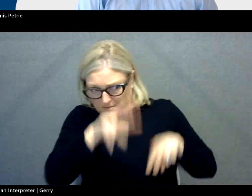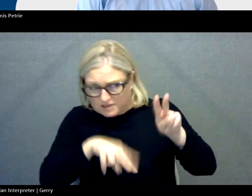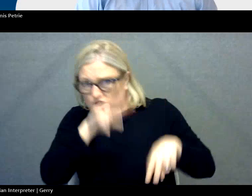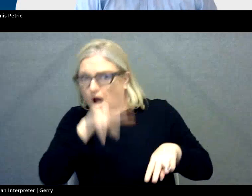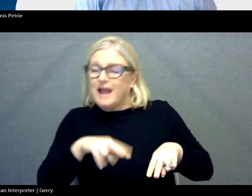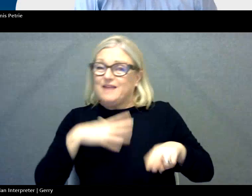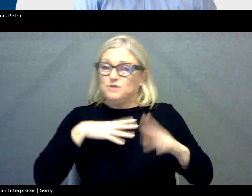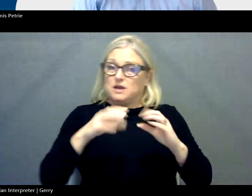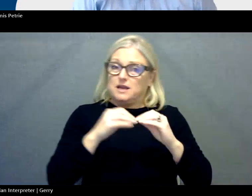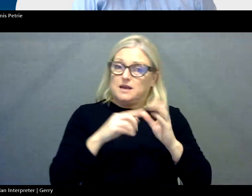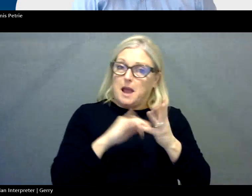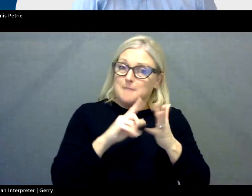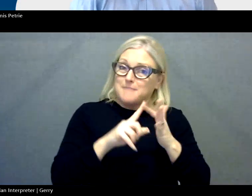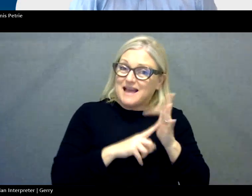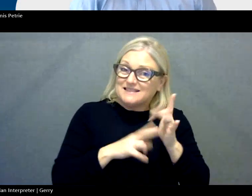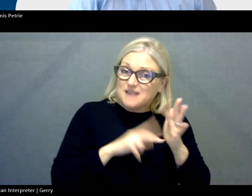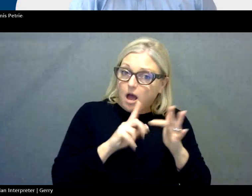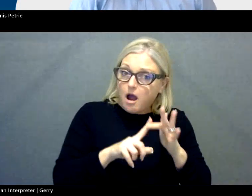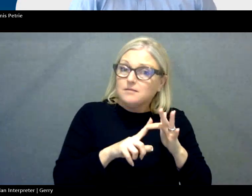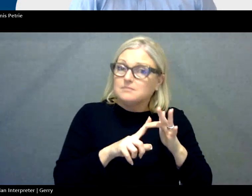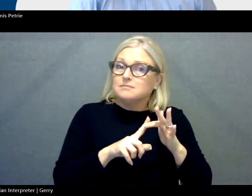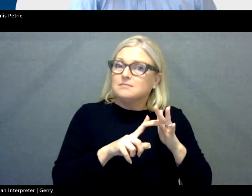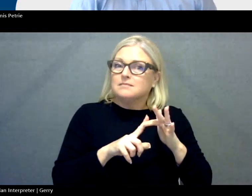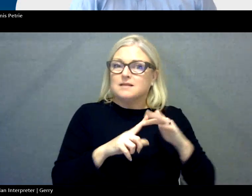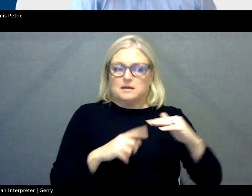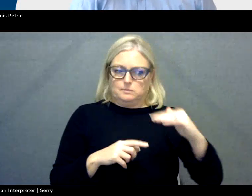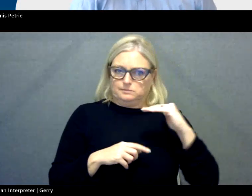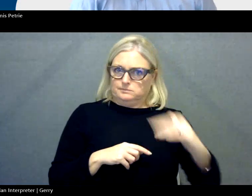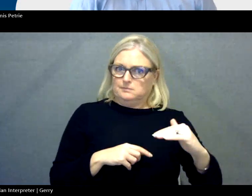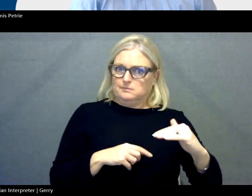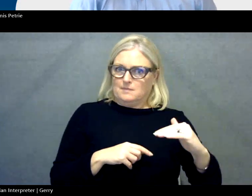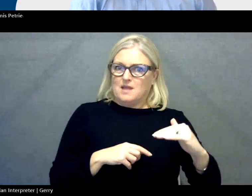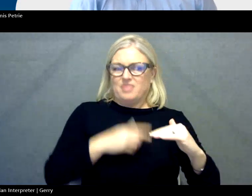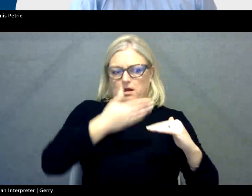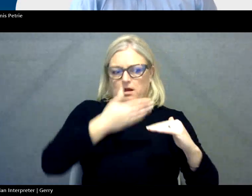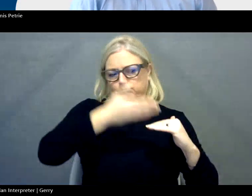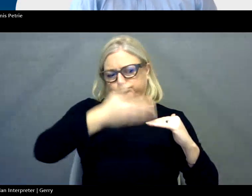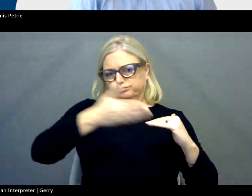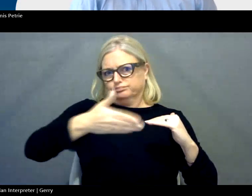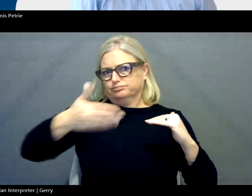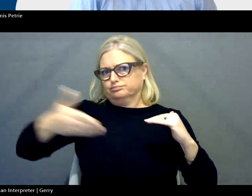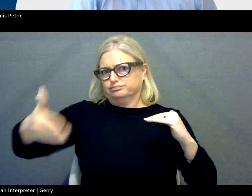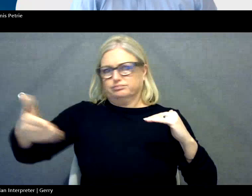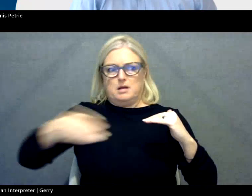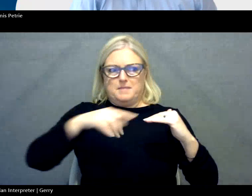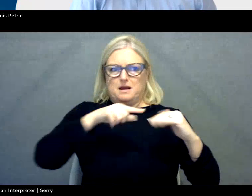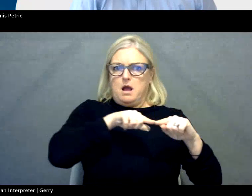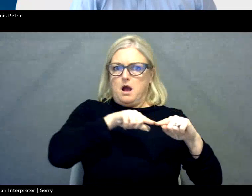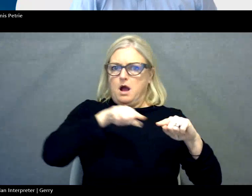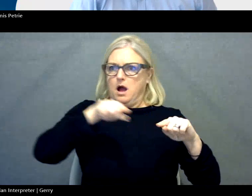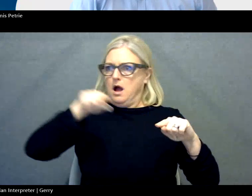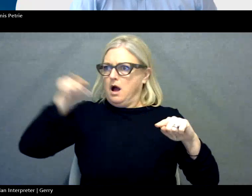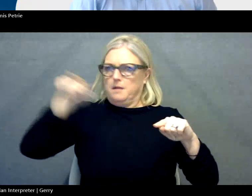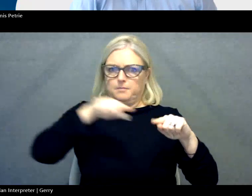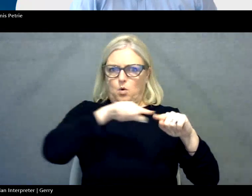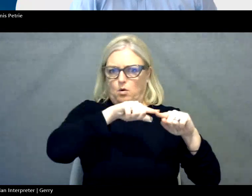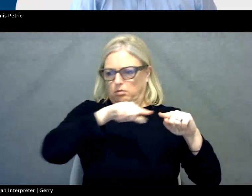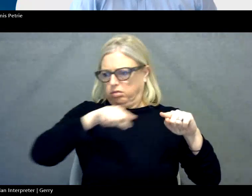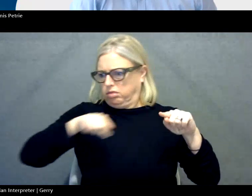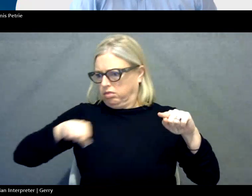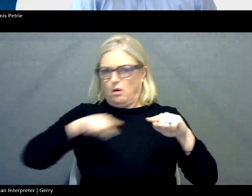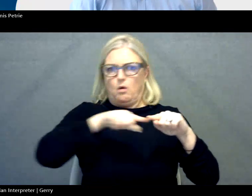thereafter. But also doing it in a large enough sample means that some of those effects are kind of washed